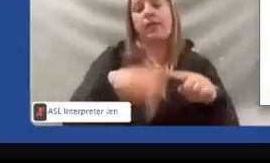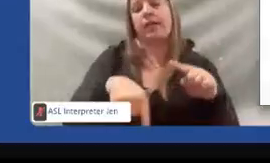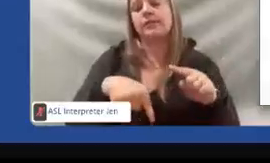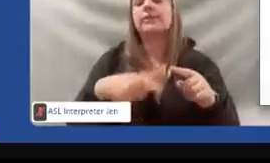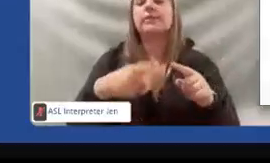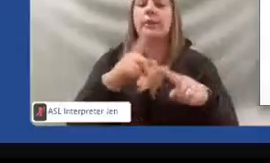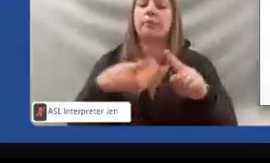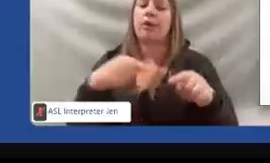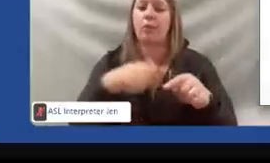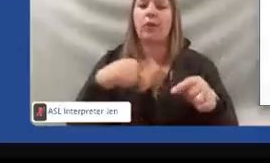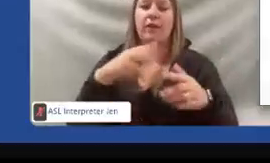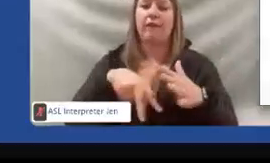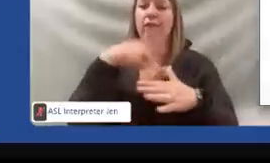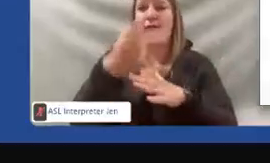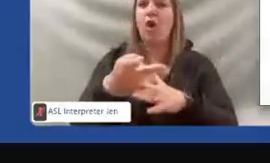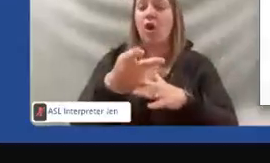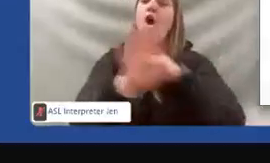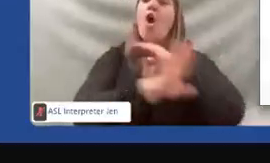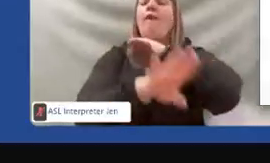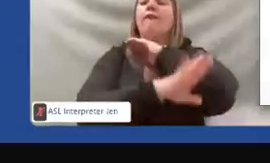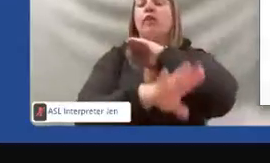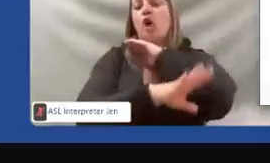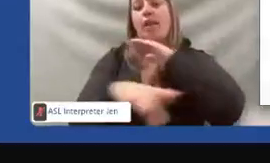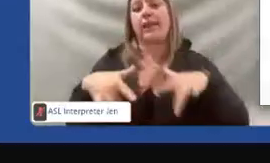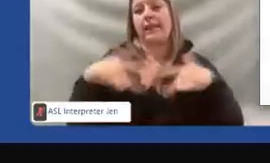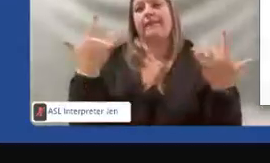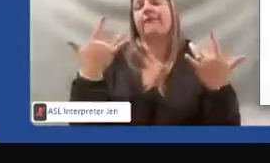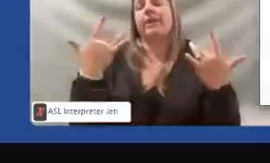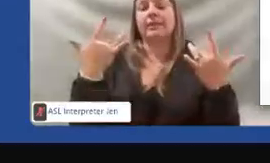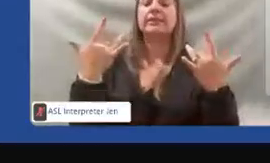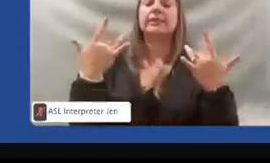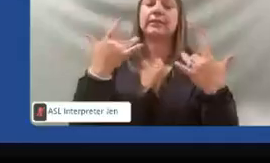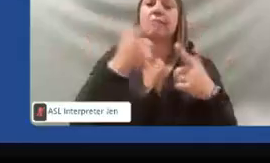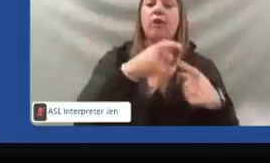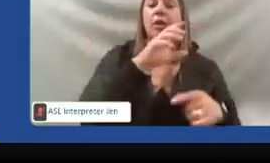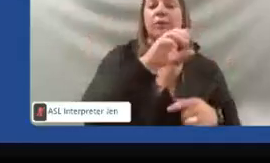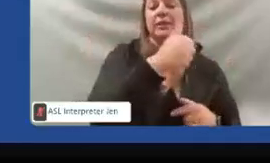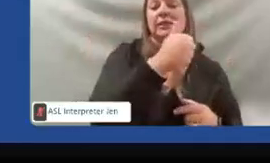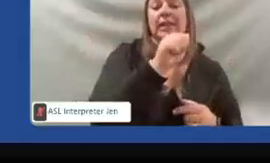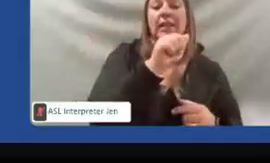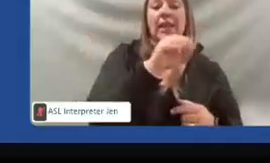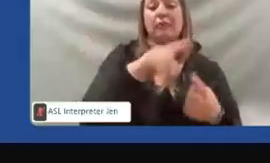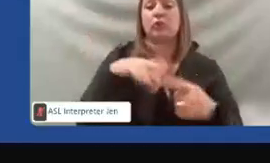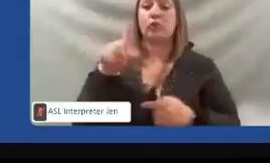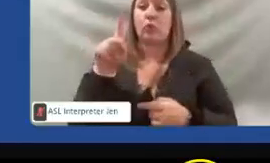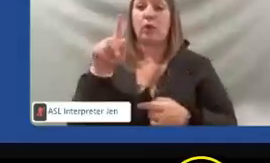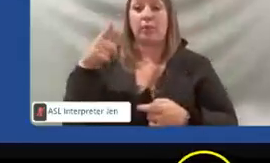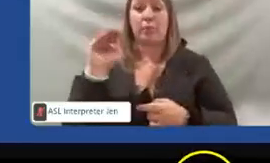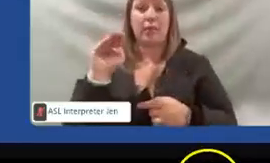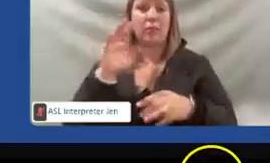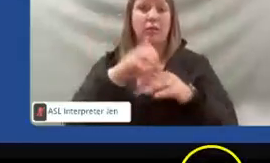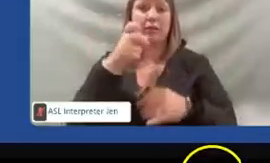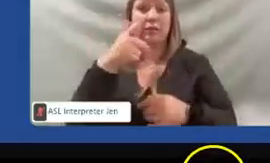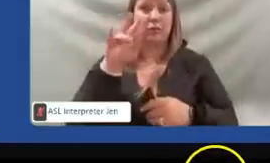We also have a fall event coming up on September 17th from 10 a.m. to 1 p.m. here at the center. It is open to